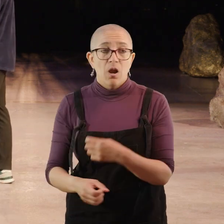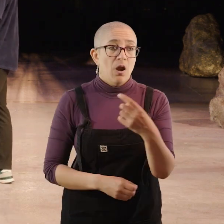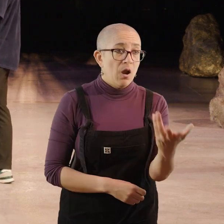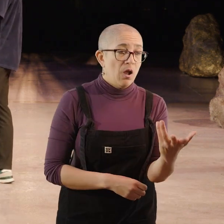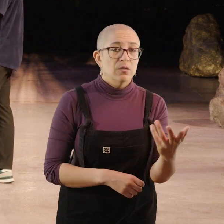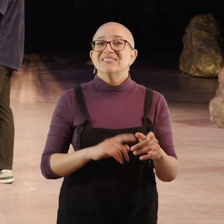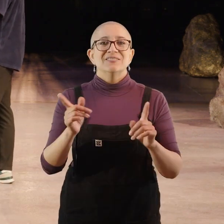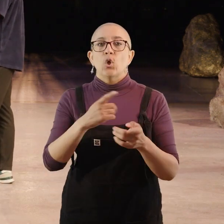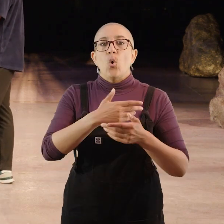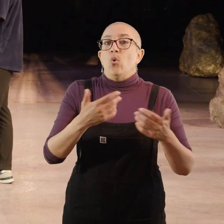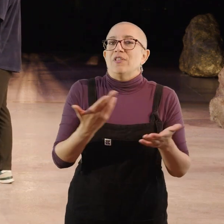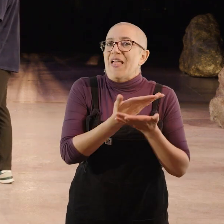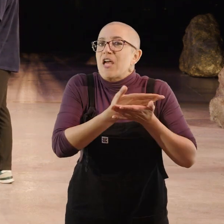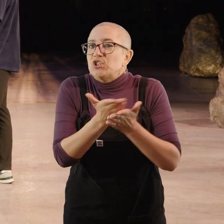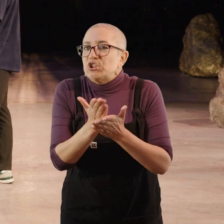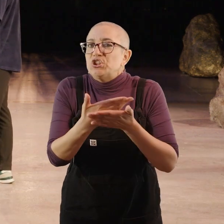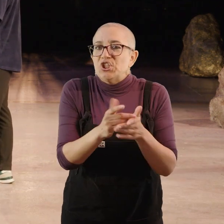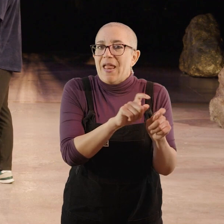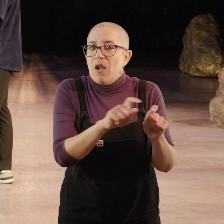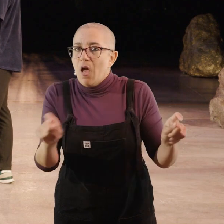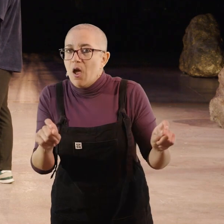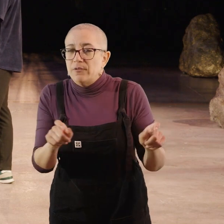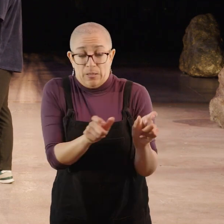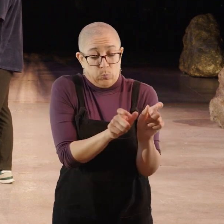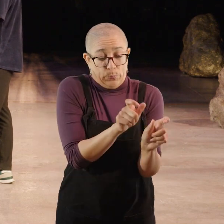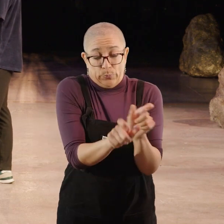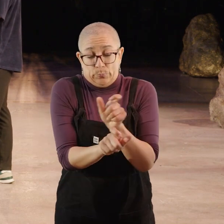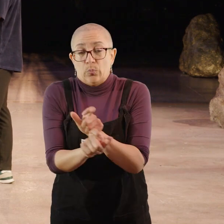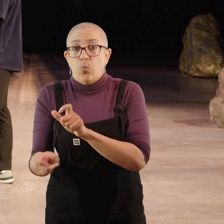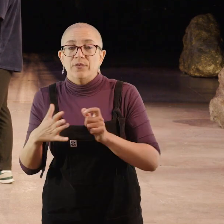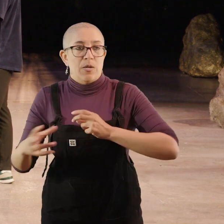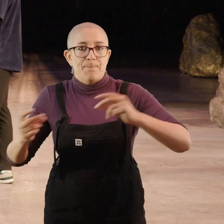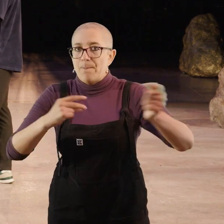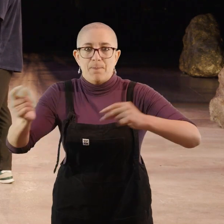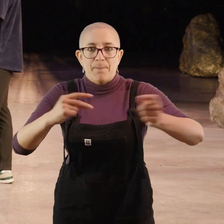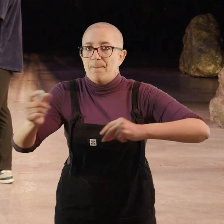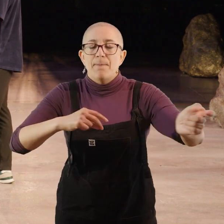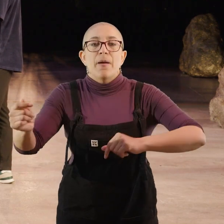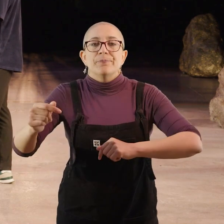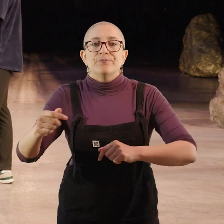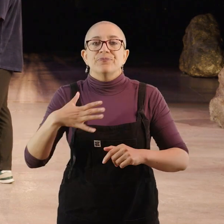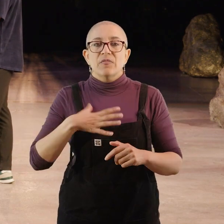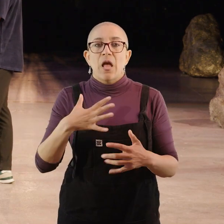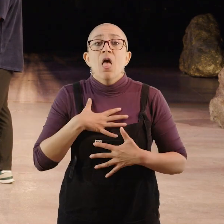section. They're finishing each of the sentences. tiny Yeah. words. So I think that has a sort of breath, it gives you a